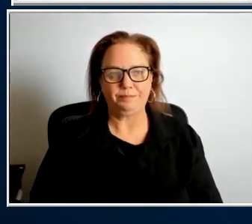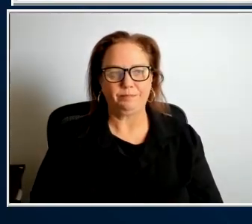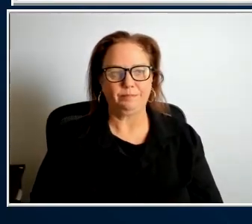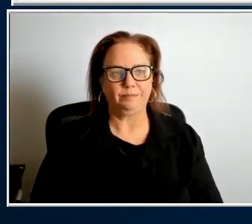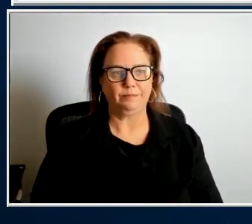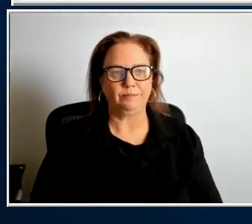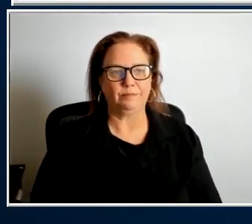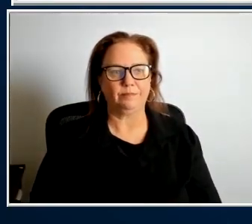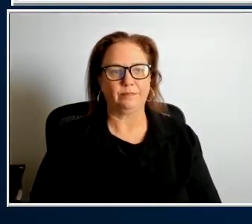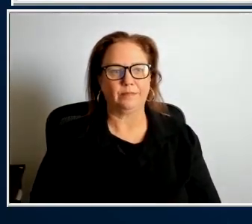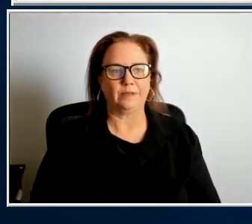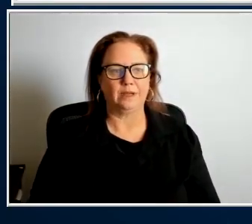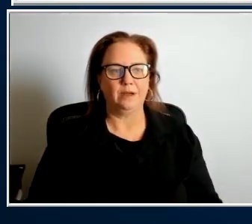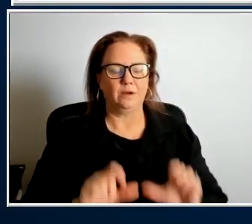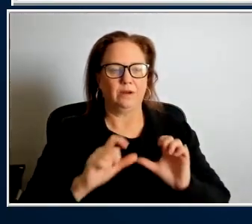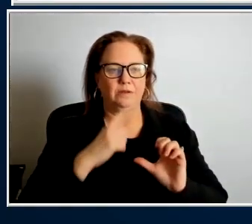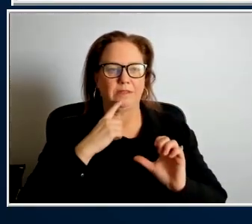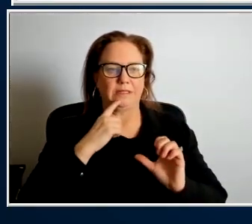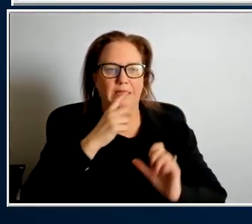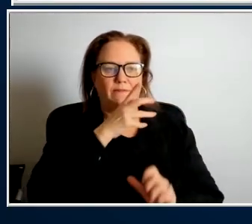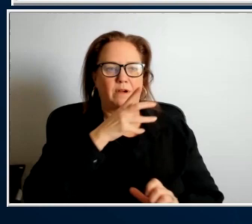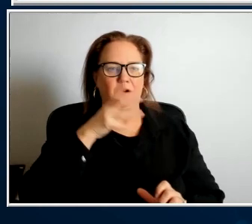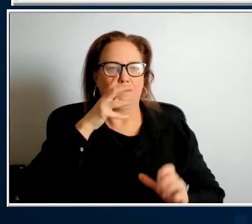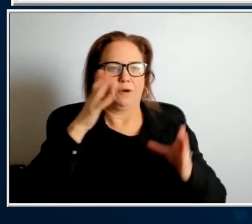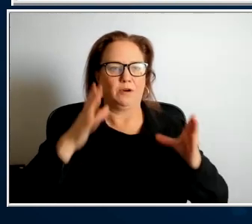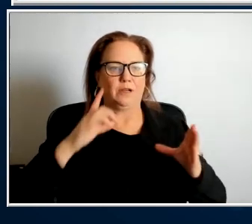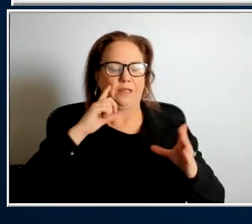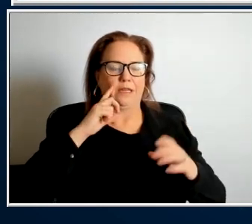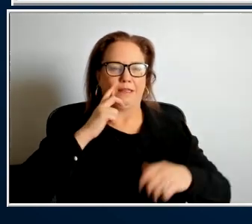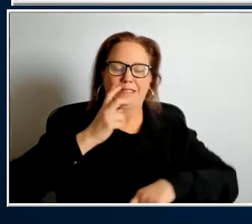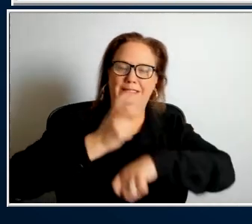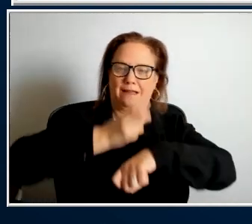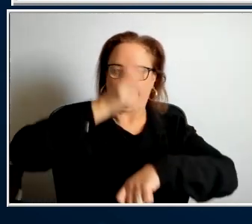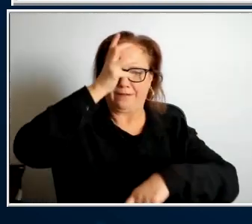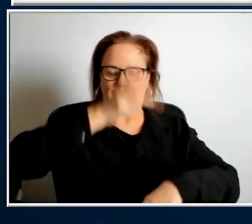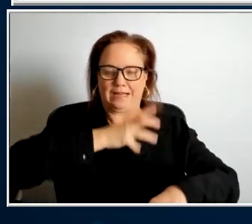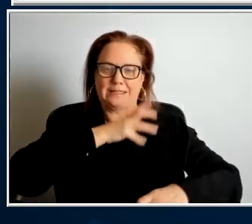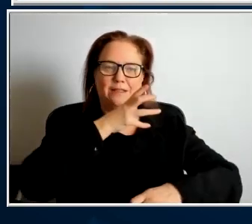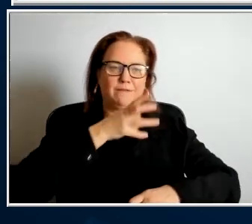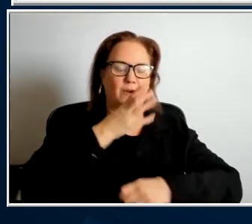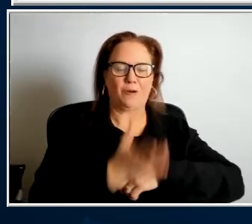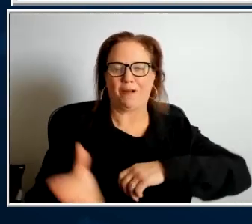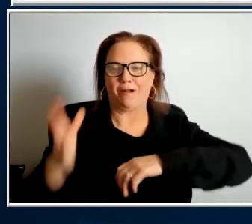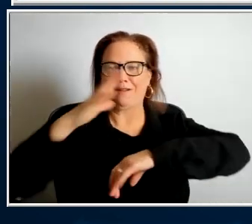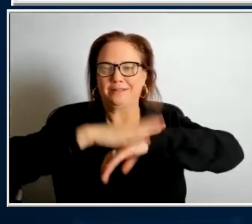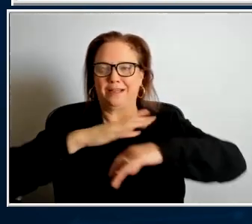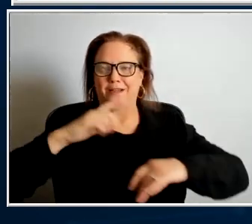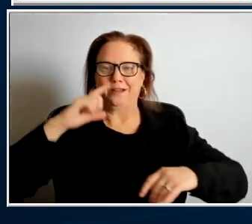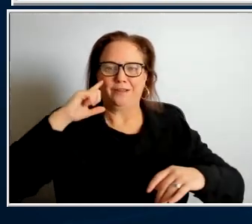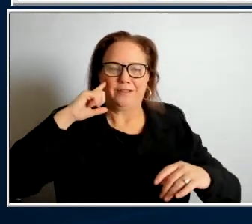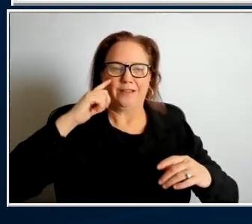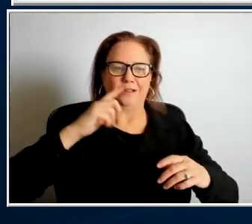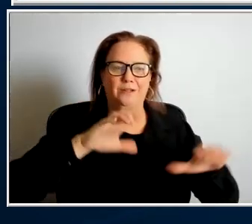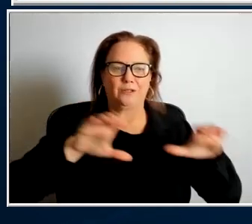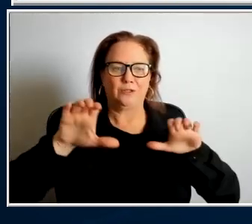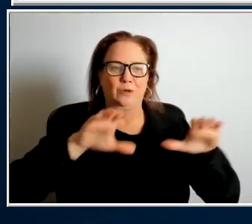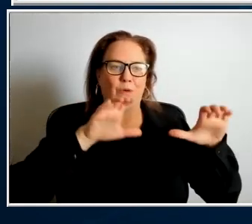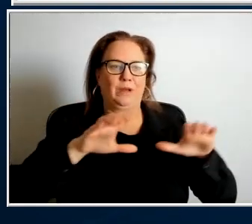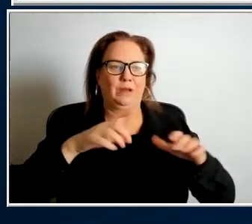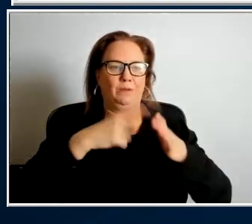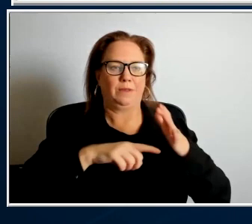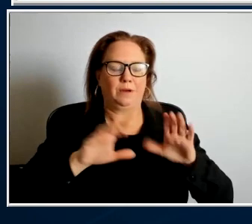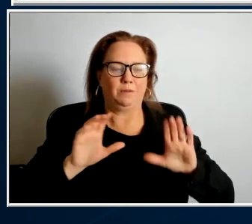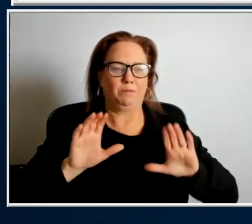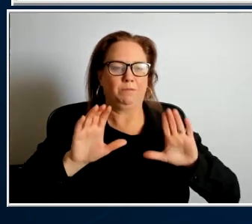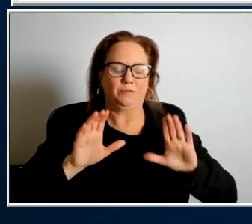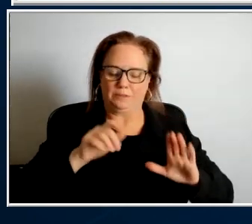stay on that point, because when you think of a farmer, you think of kind of these tough guys out on the farm all day long, doing just what they do, pushing